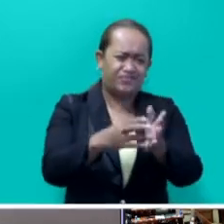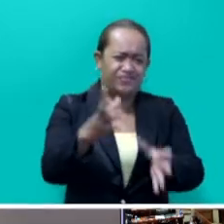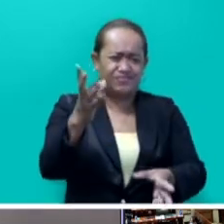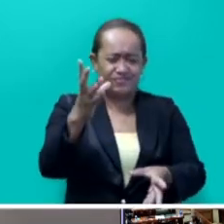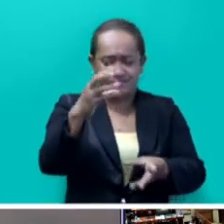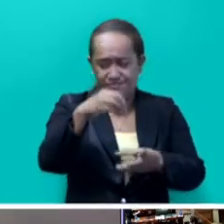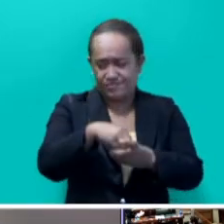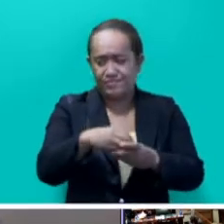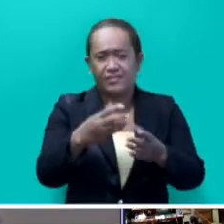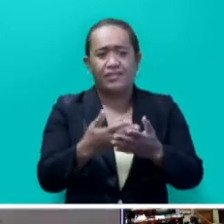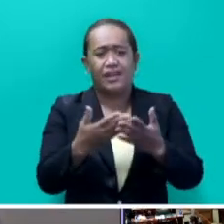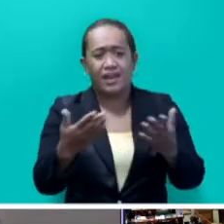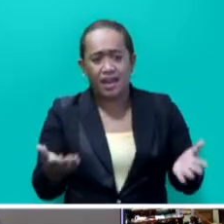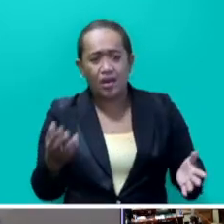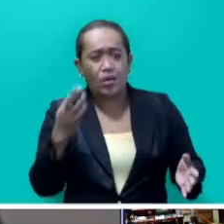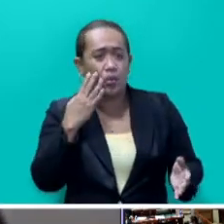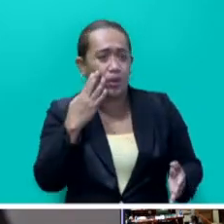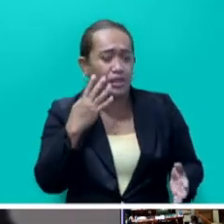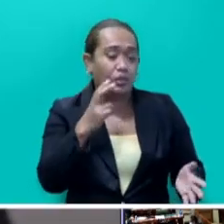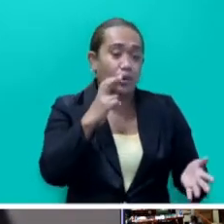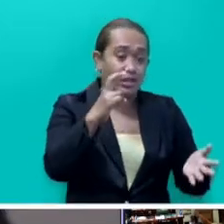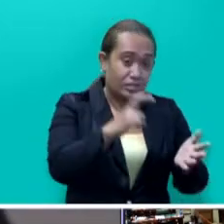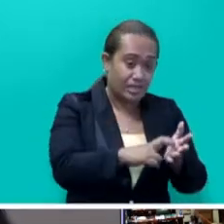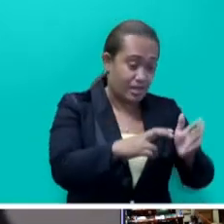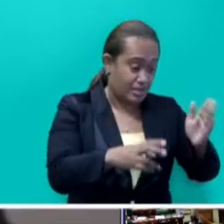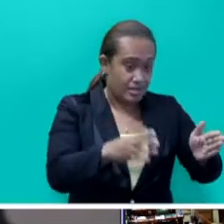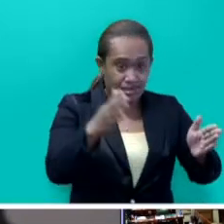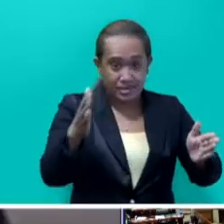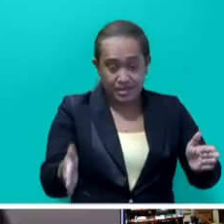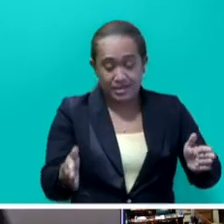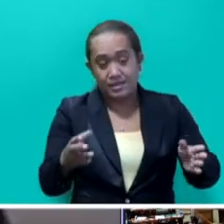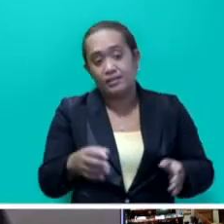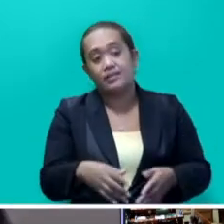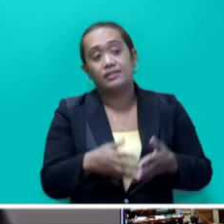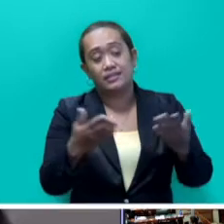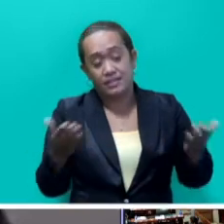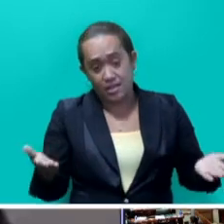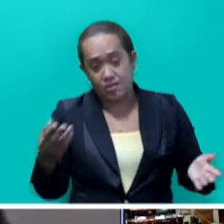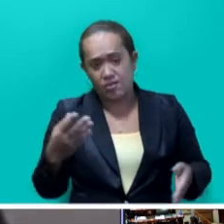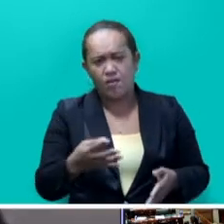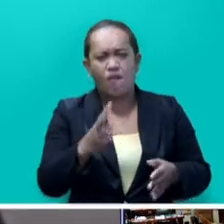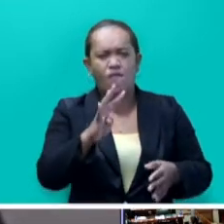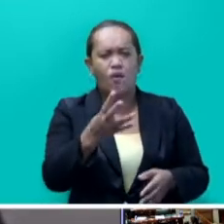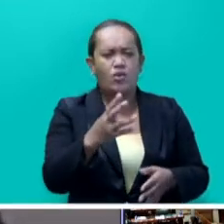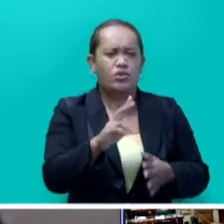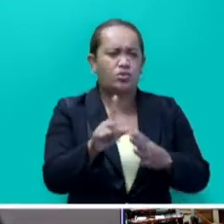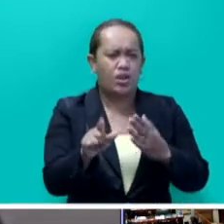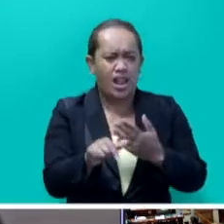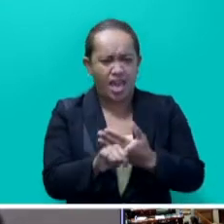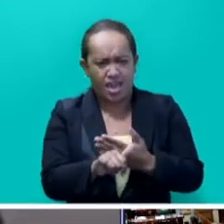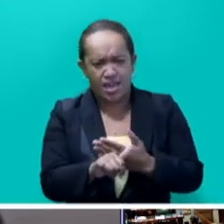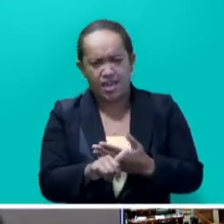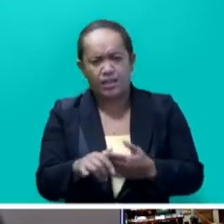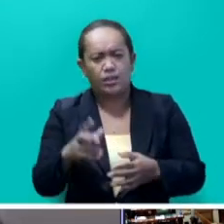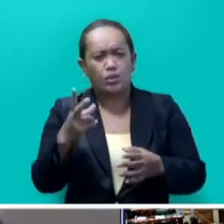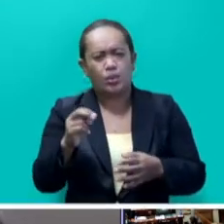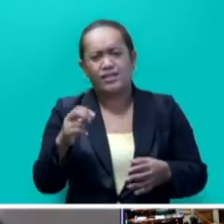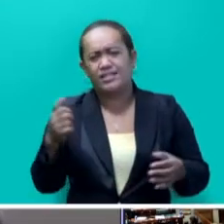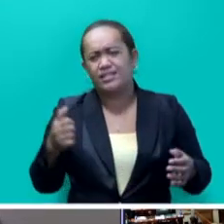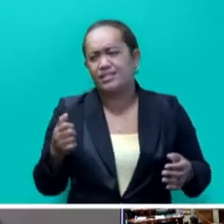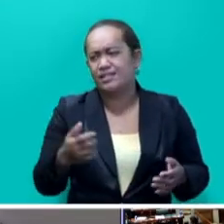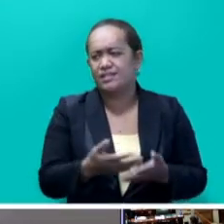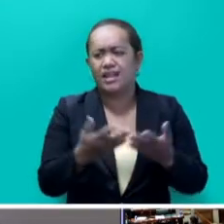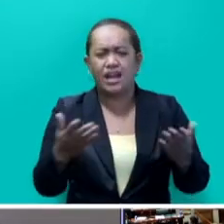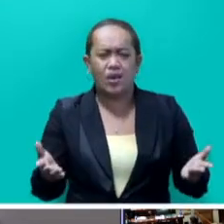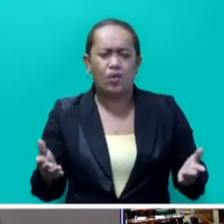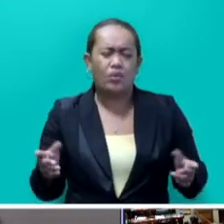amnesty period for the registration of a vehicle that has actually been off the road since 4th of July 2016 without payment of arrears or of charges